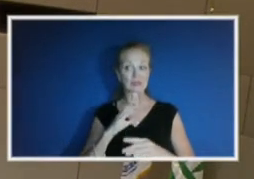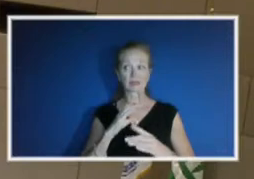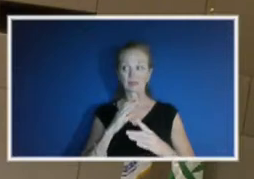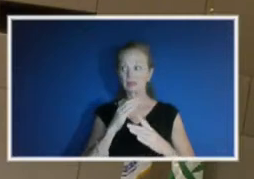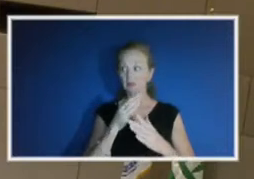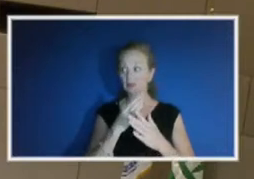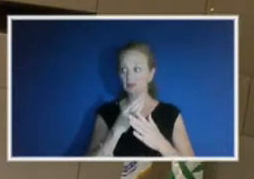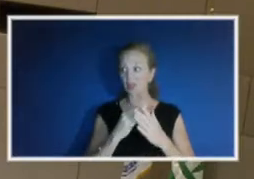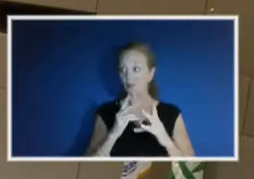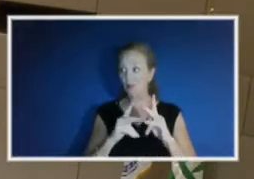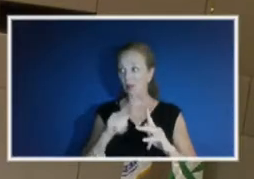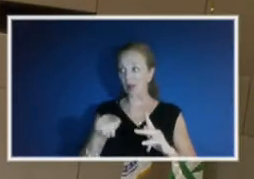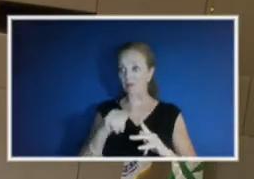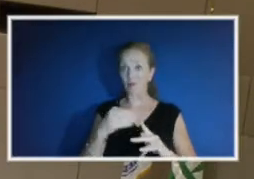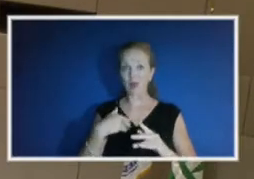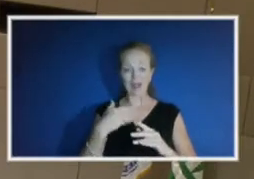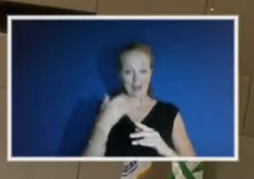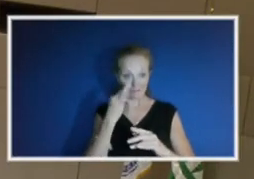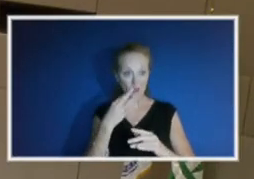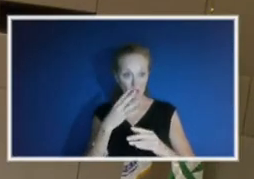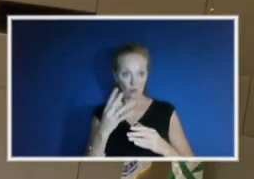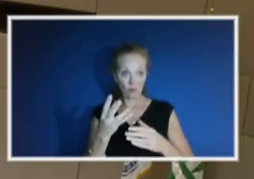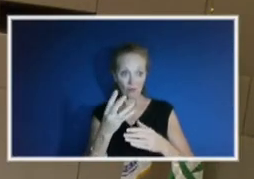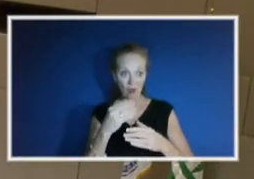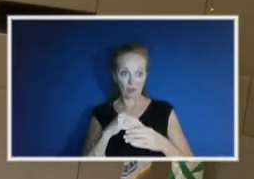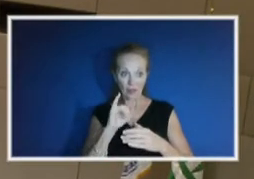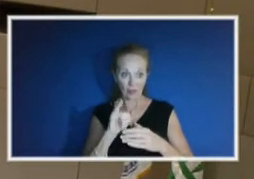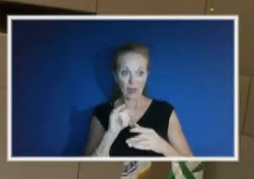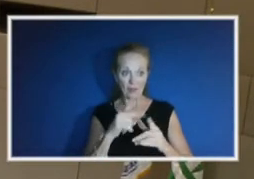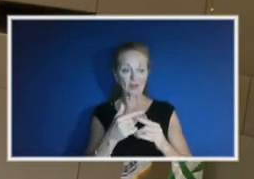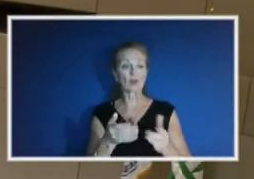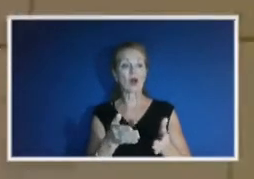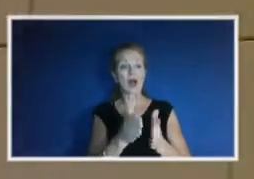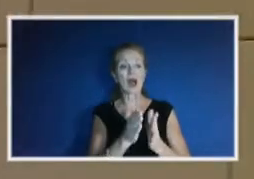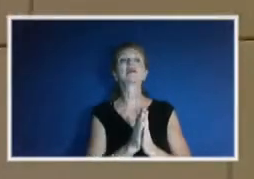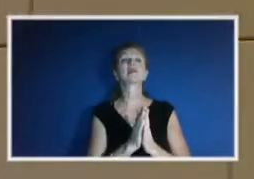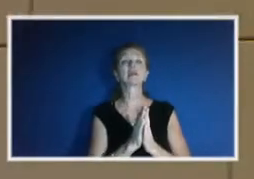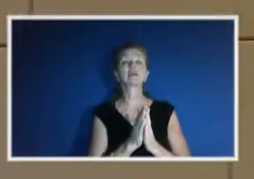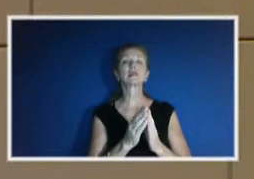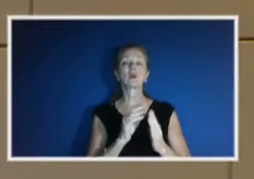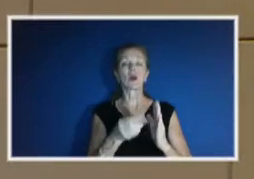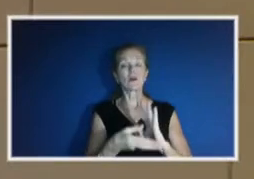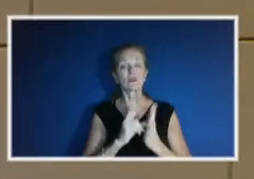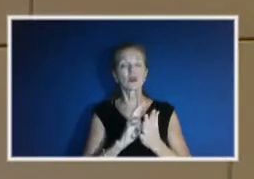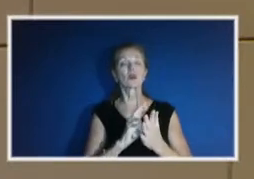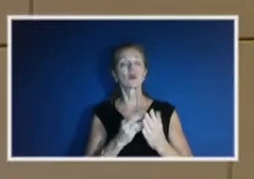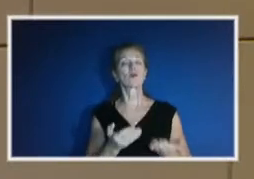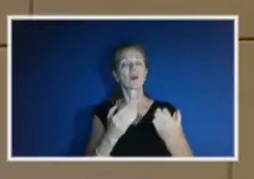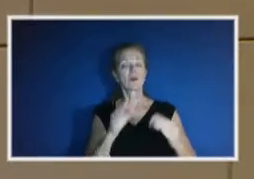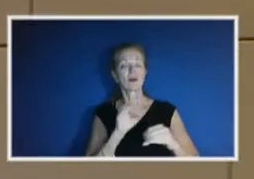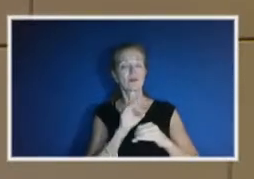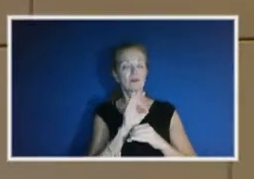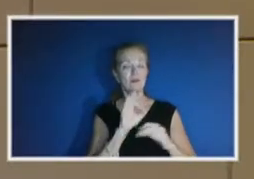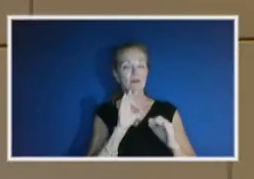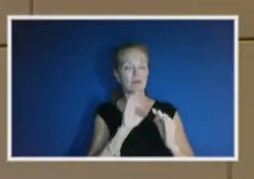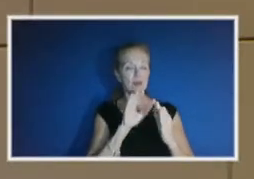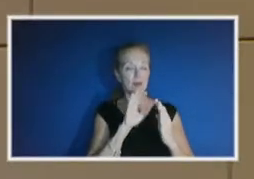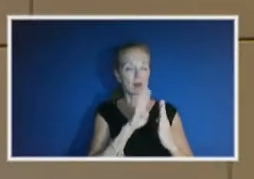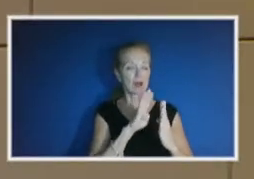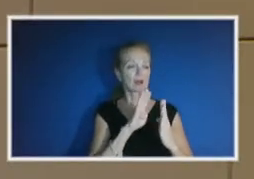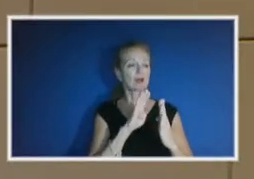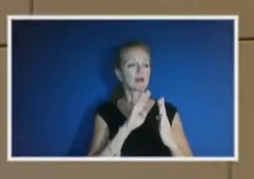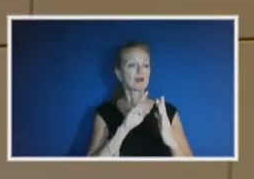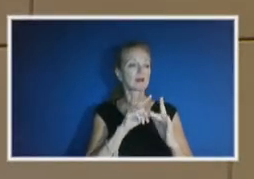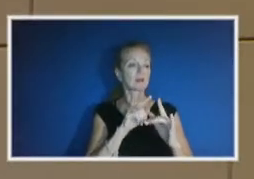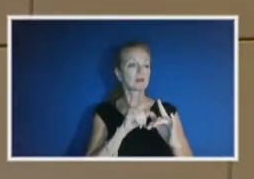that committee, you will be asked to review and provide feedback to the council on those committee annual reports. Madam